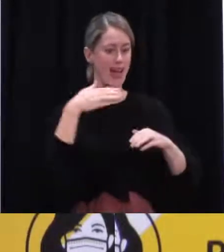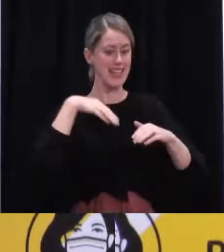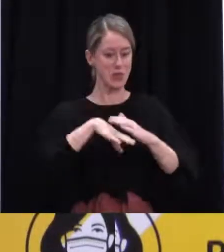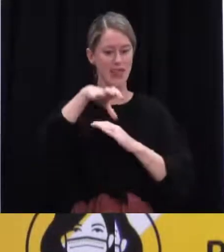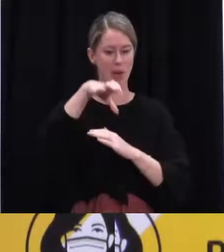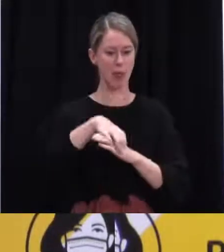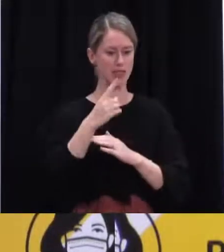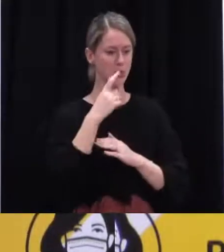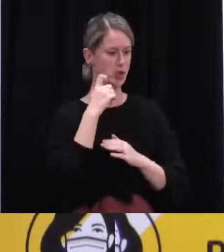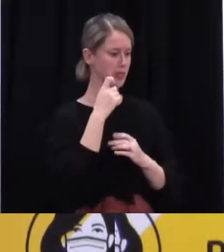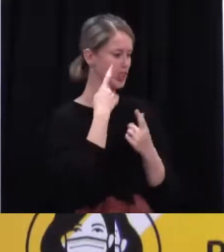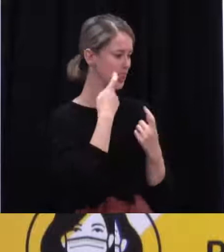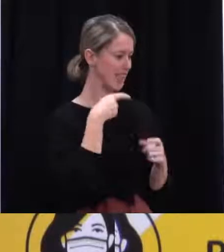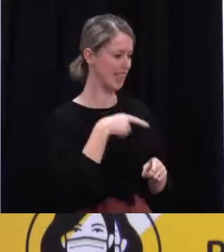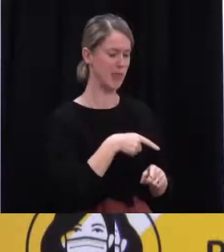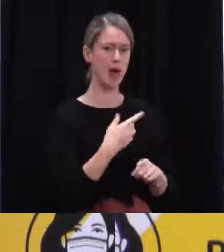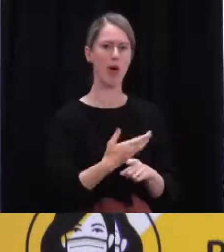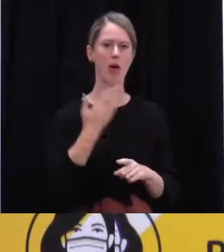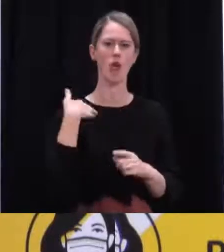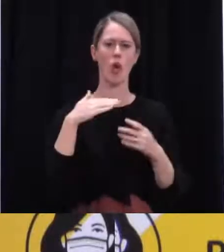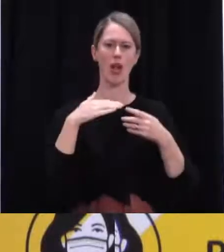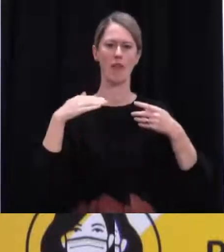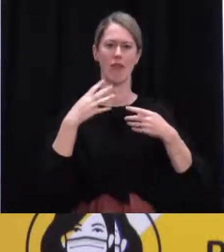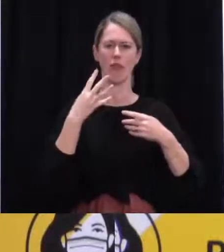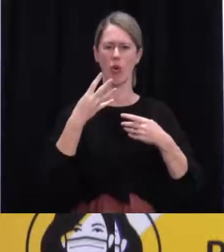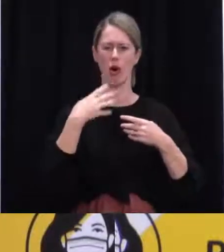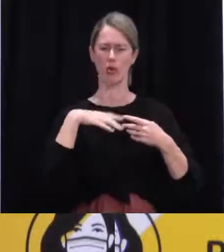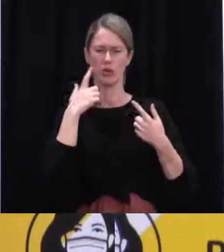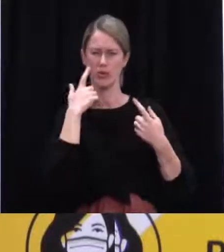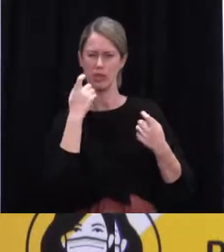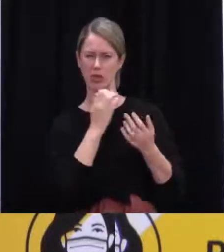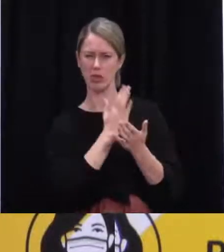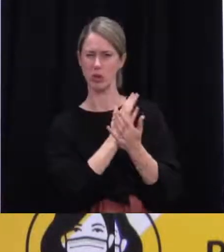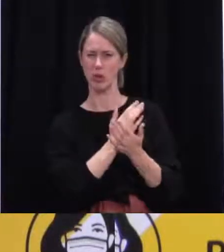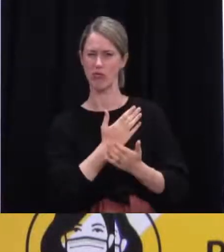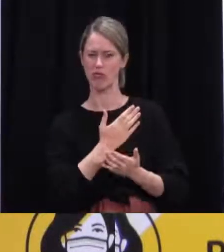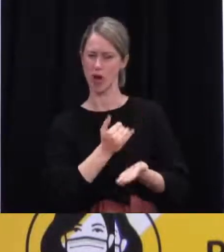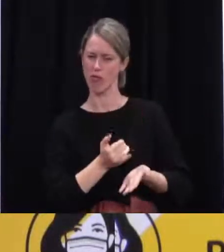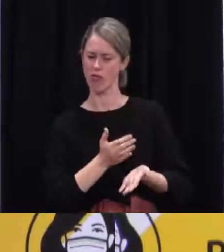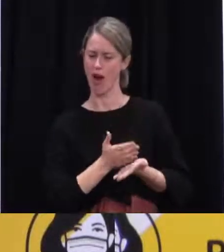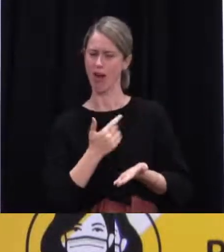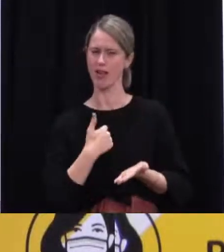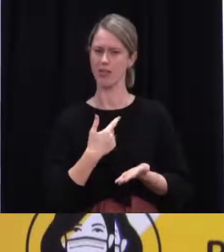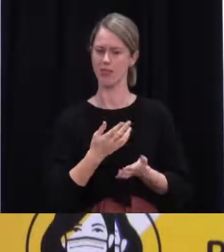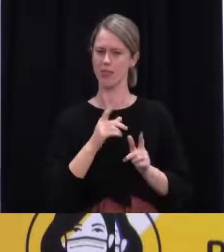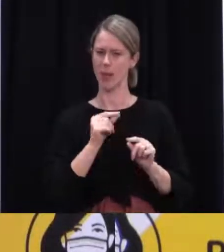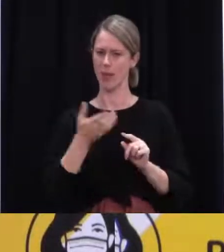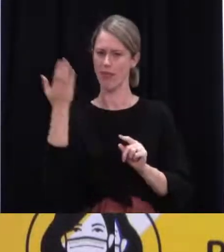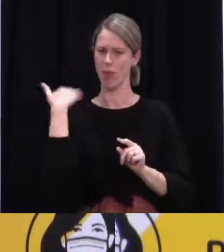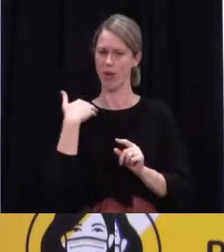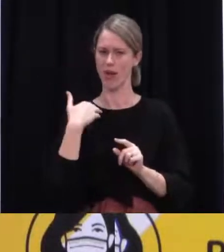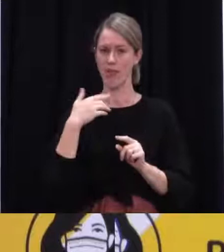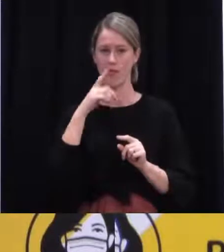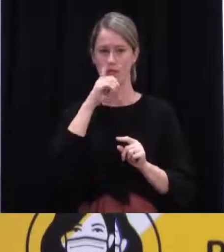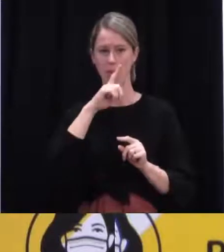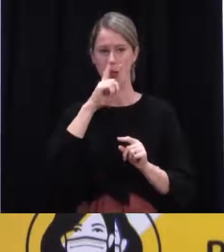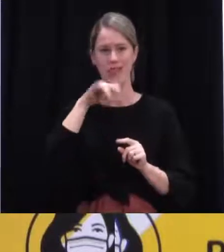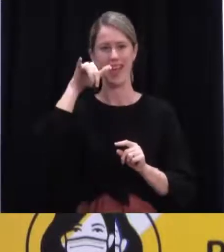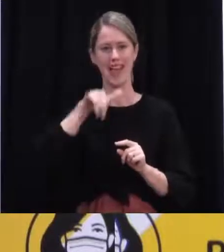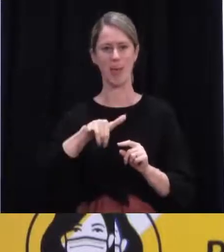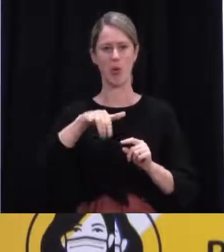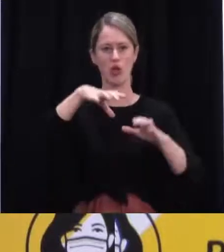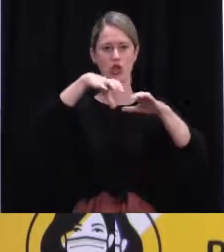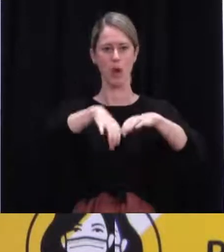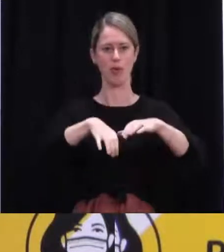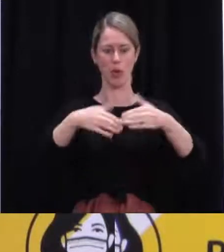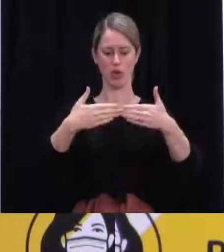terminal. Previous level 4 restrictions, and I just want to check to make sure that this is absolutely operating as it has previously, have had people at the door of the airport